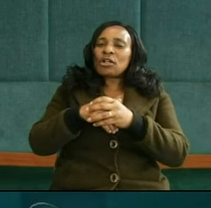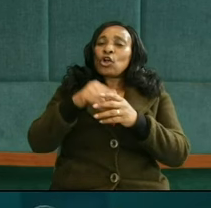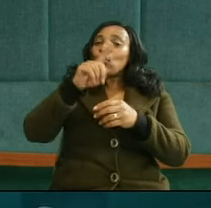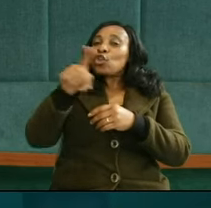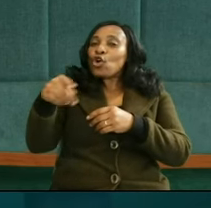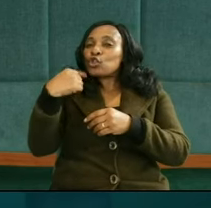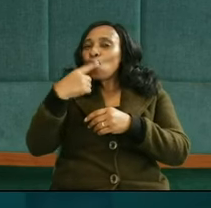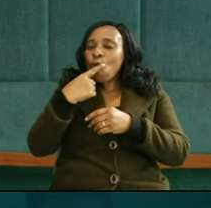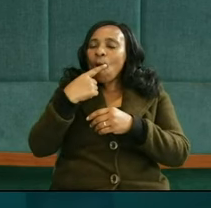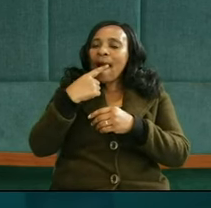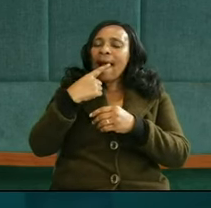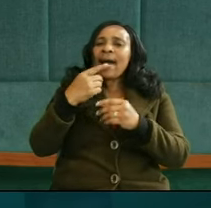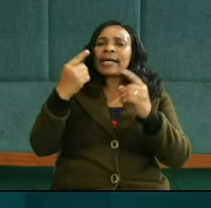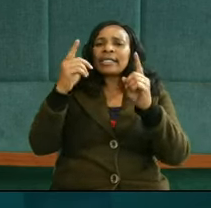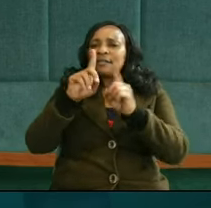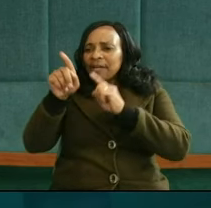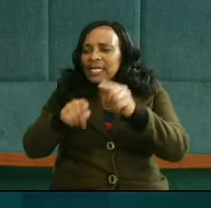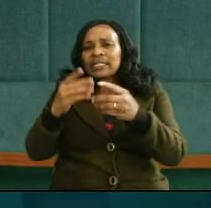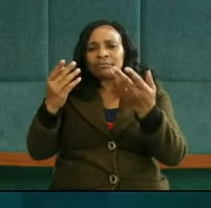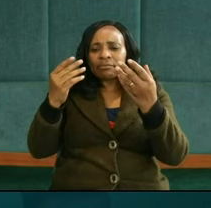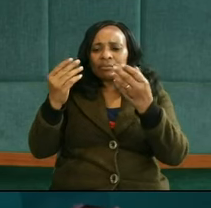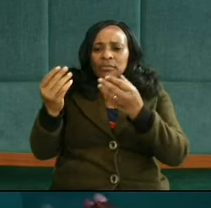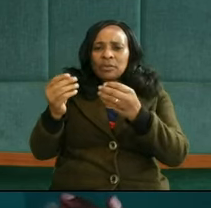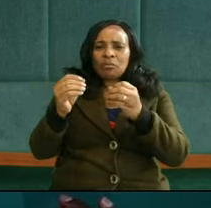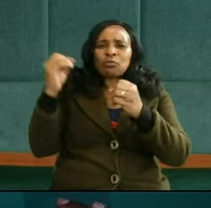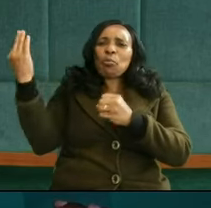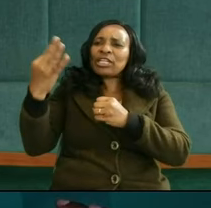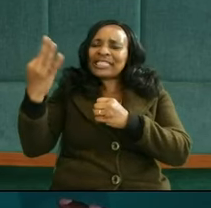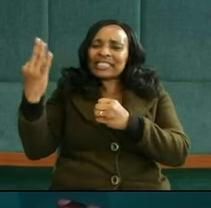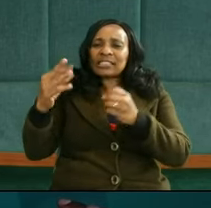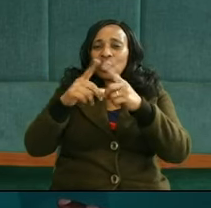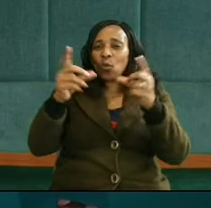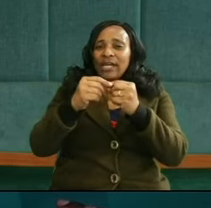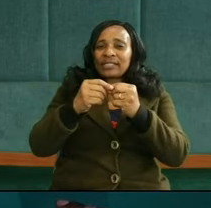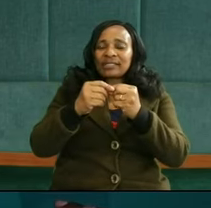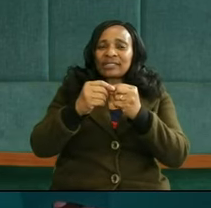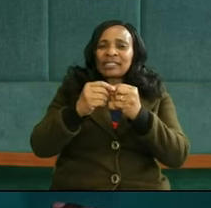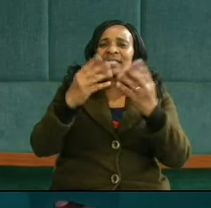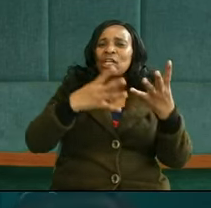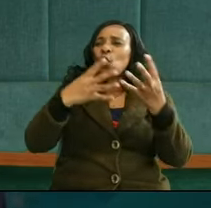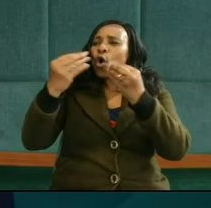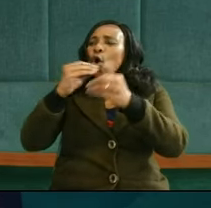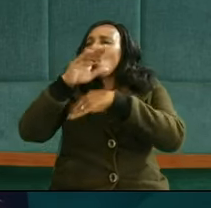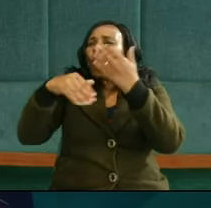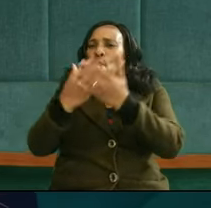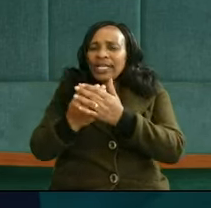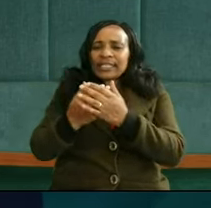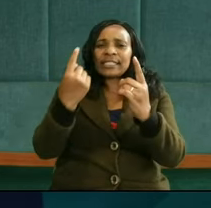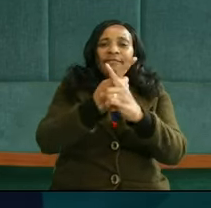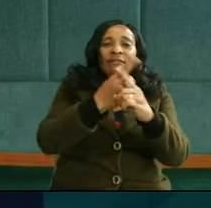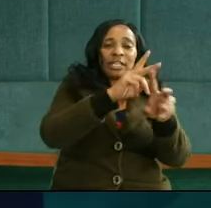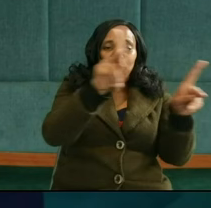those who were scattered went everywhere preaching the word. Then Philip went down to the city of Samaria and